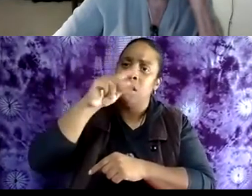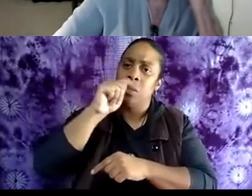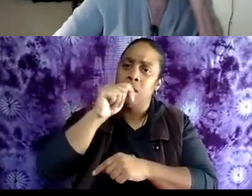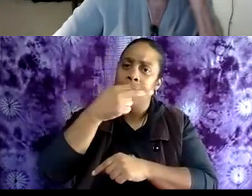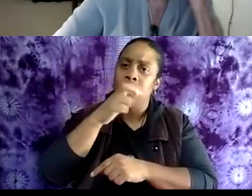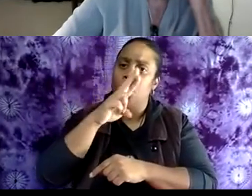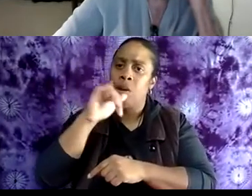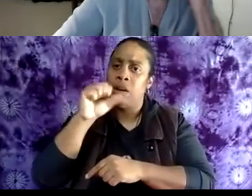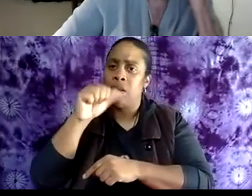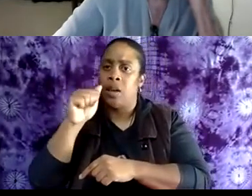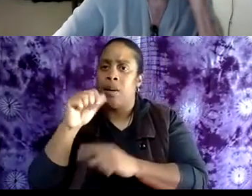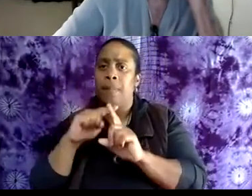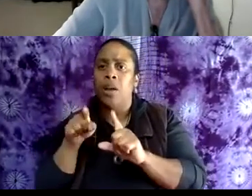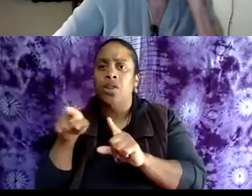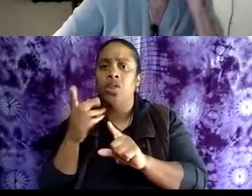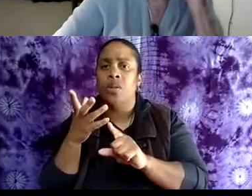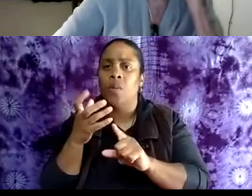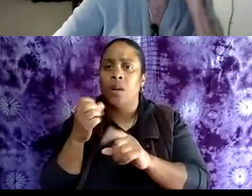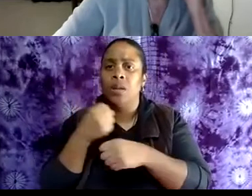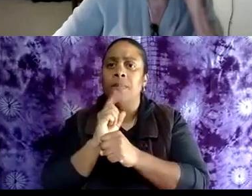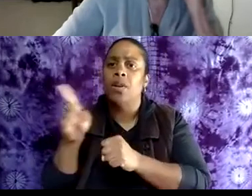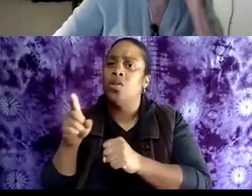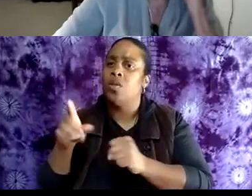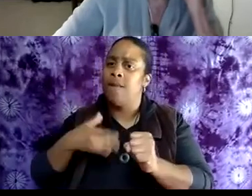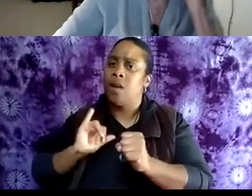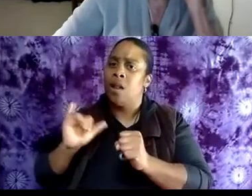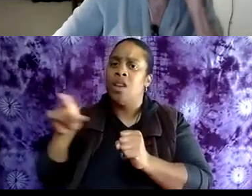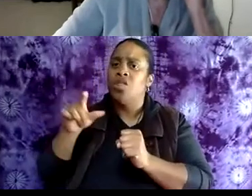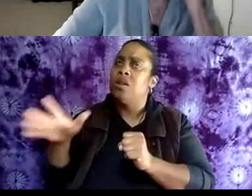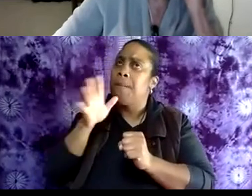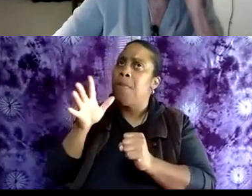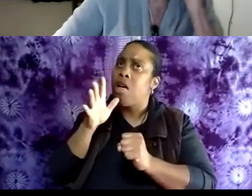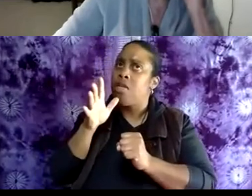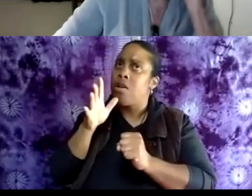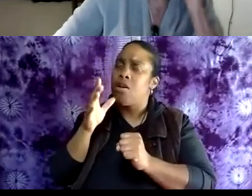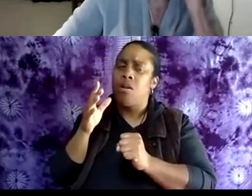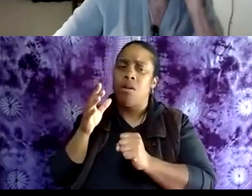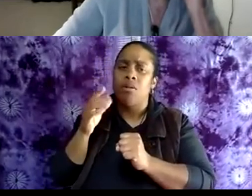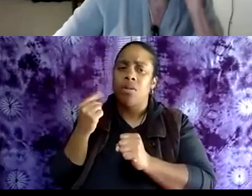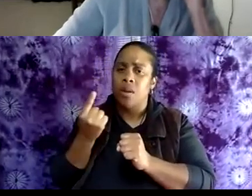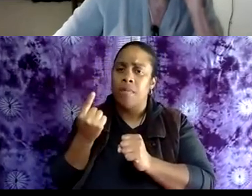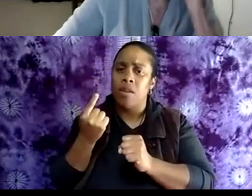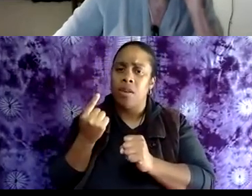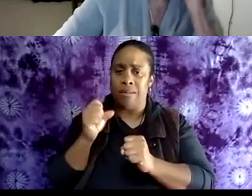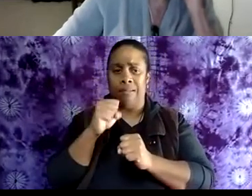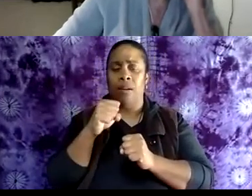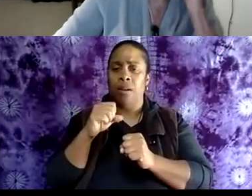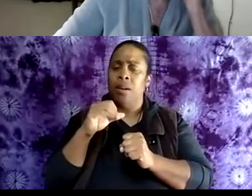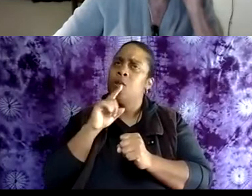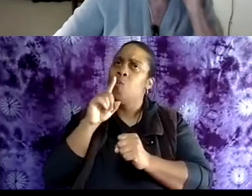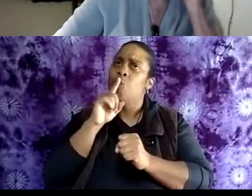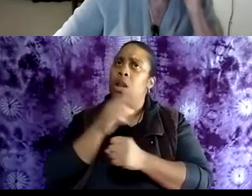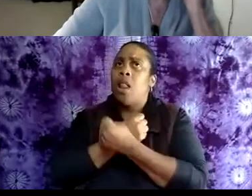want to make you feel like she is a mother somebody to you. Yes. And, so it's a very loving kind of